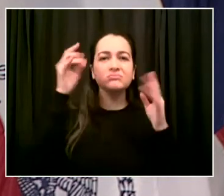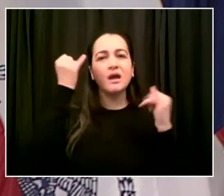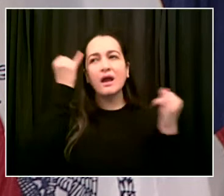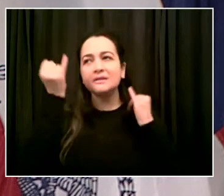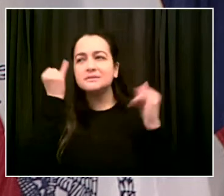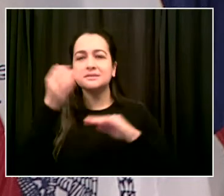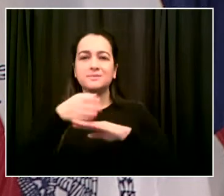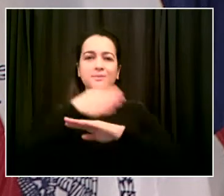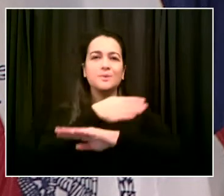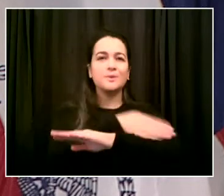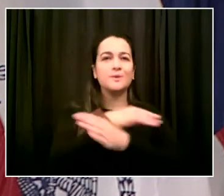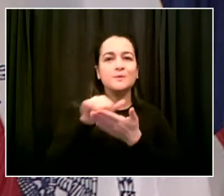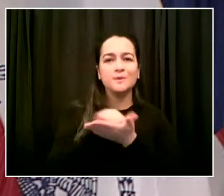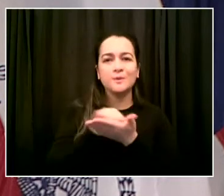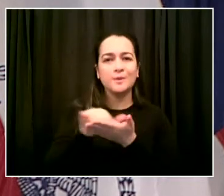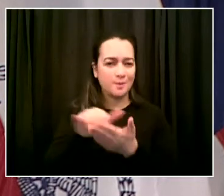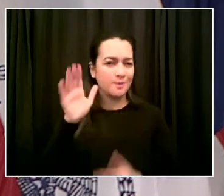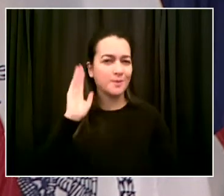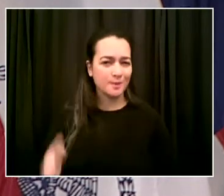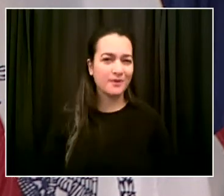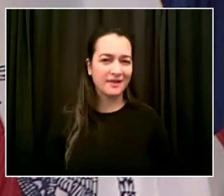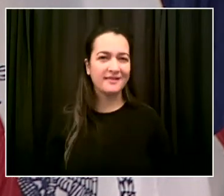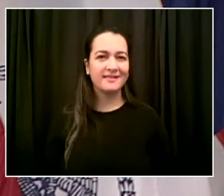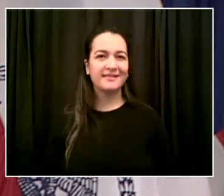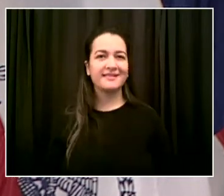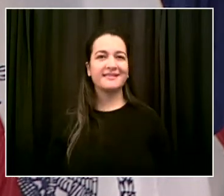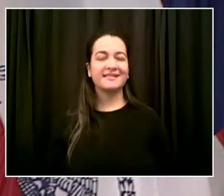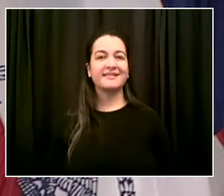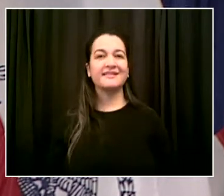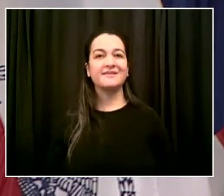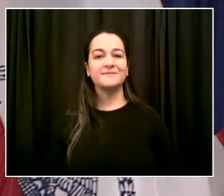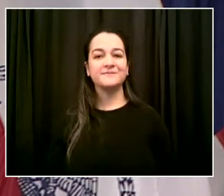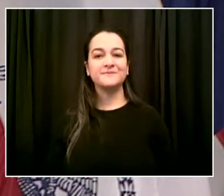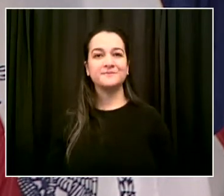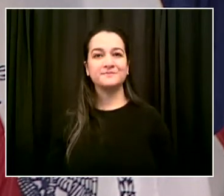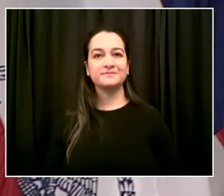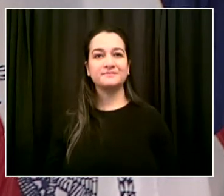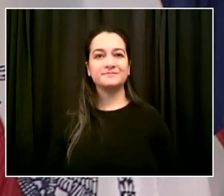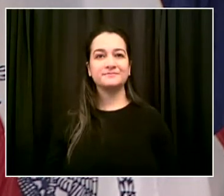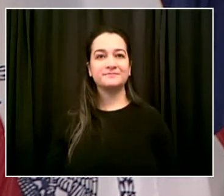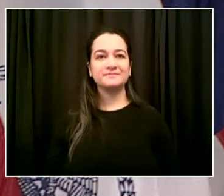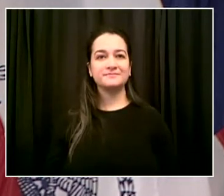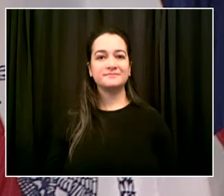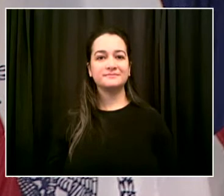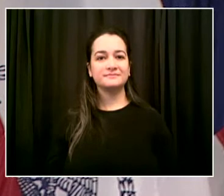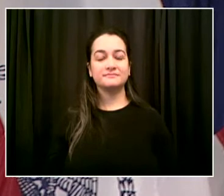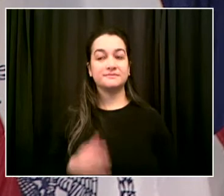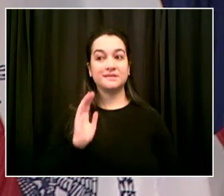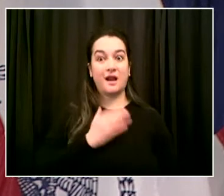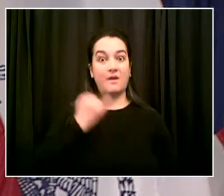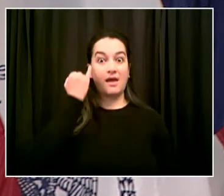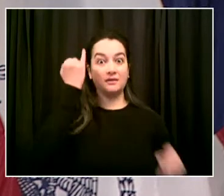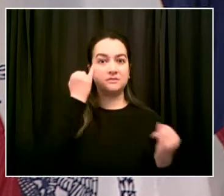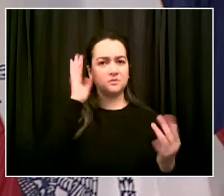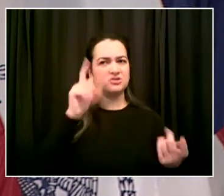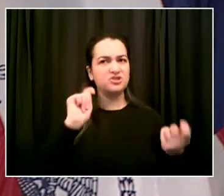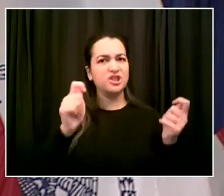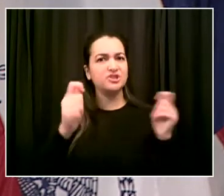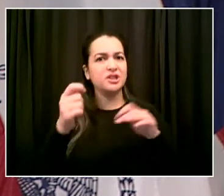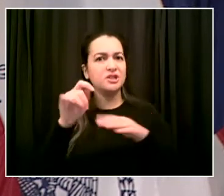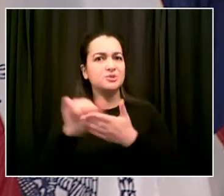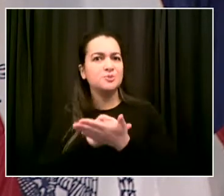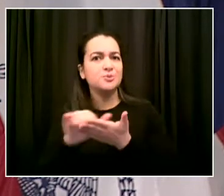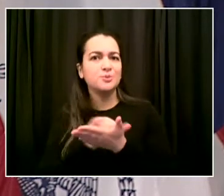about, urgency, innovation, being able to do, willing to do things differently than we've ever done before. And so we